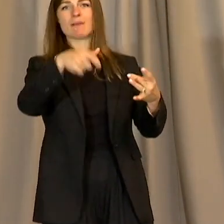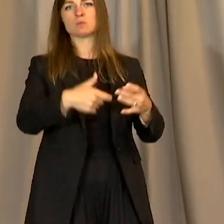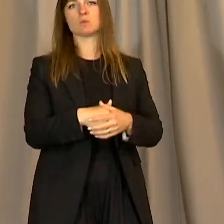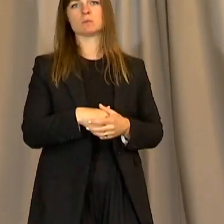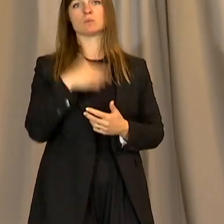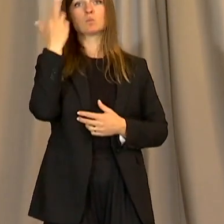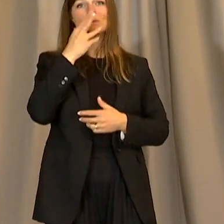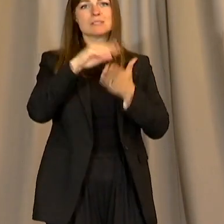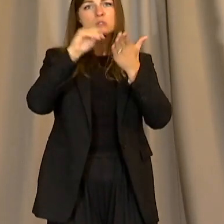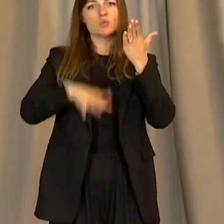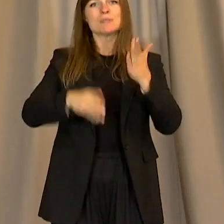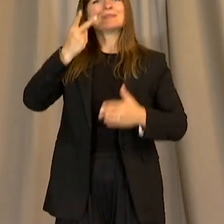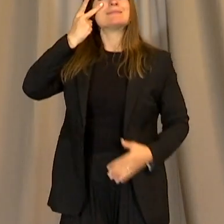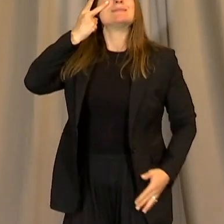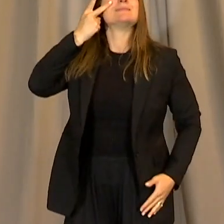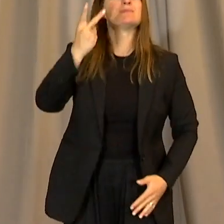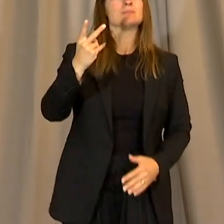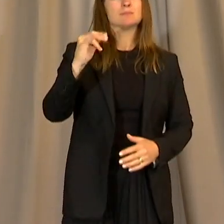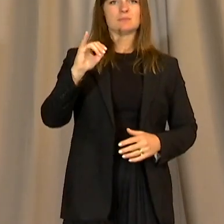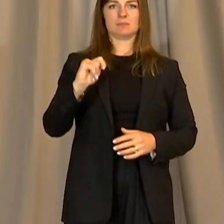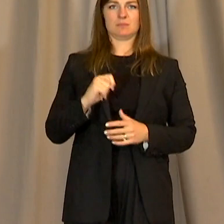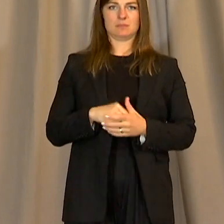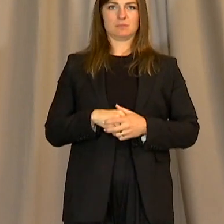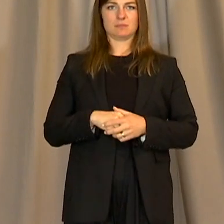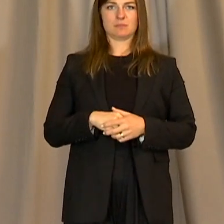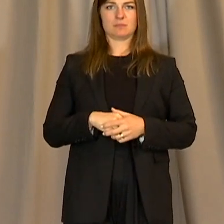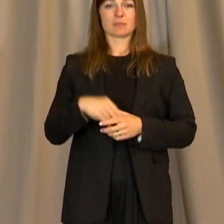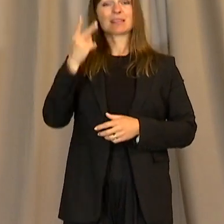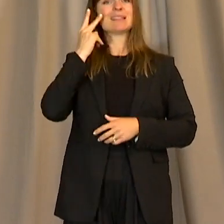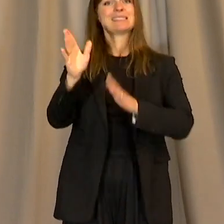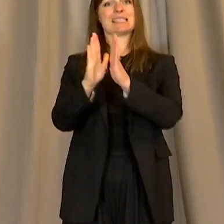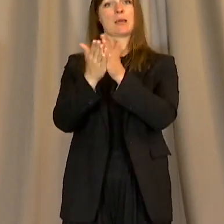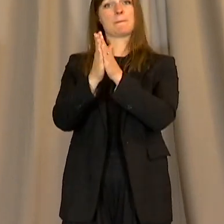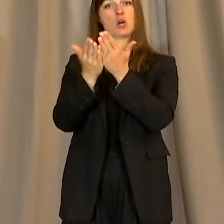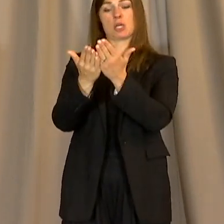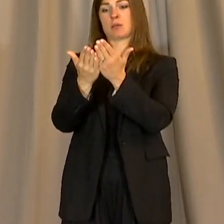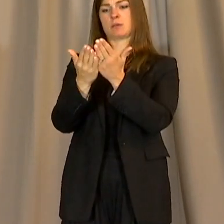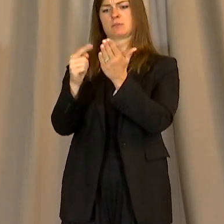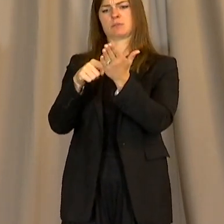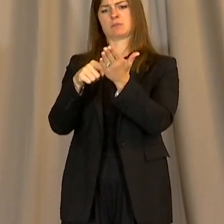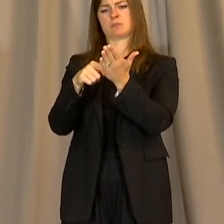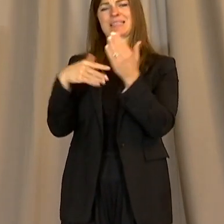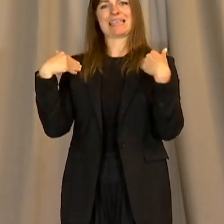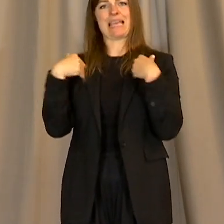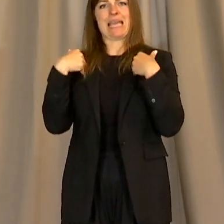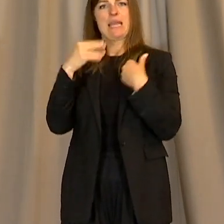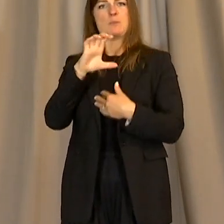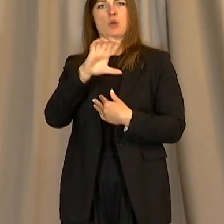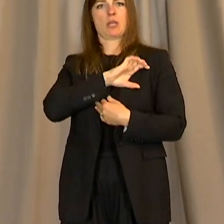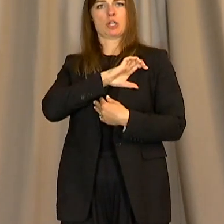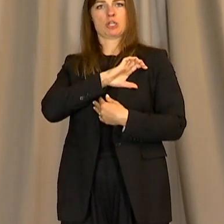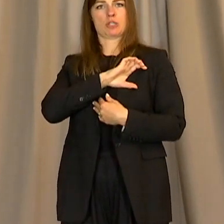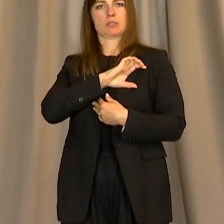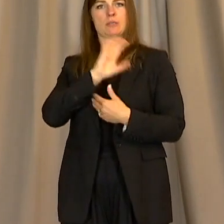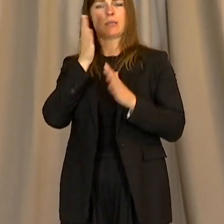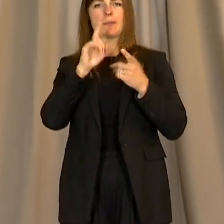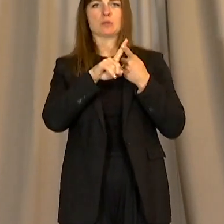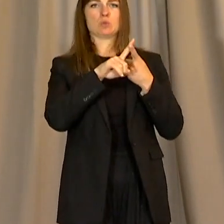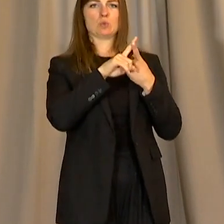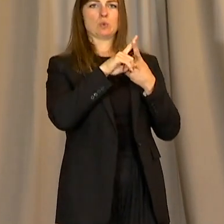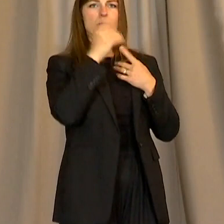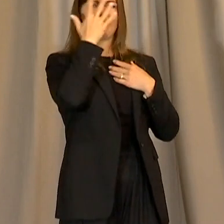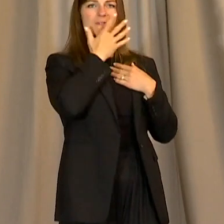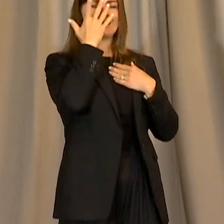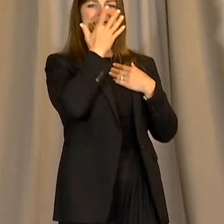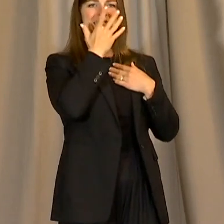it when they see a textbook that has animal characters instead of faces that